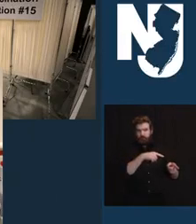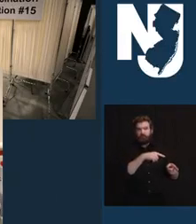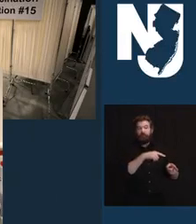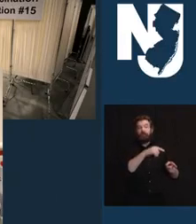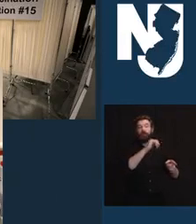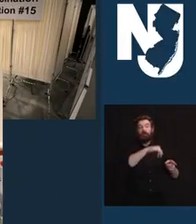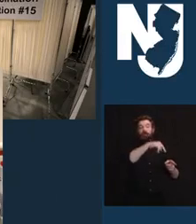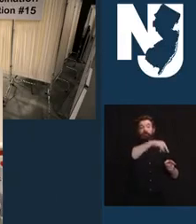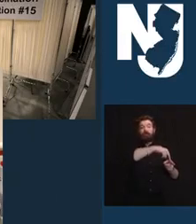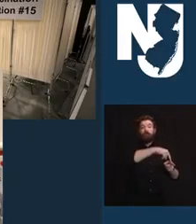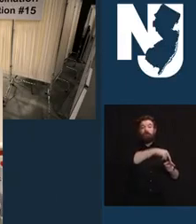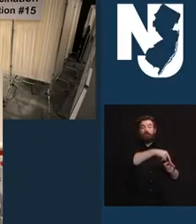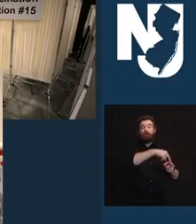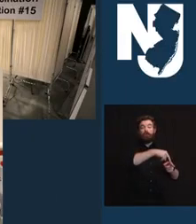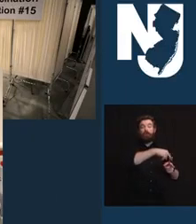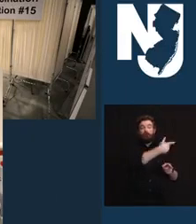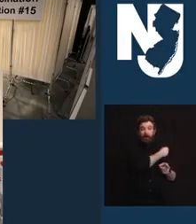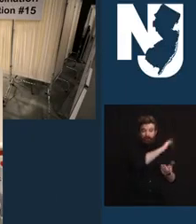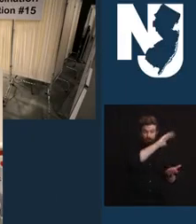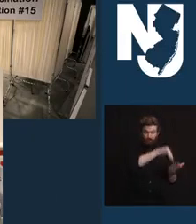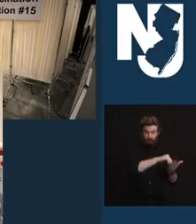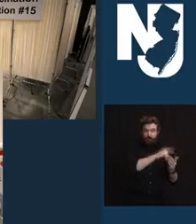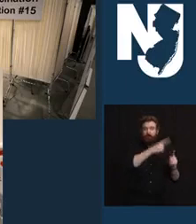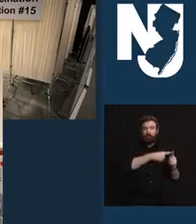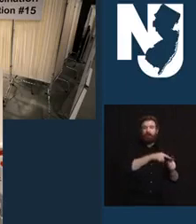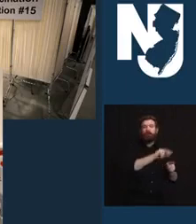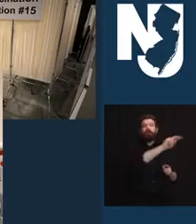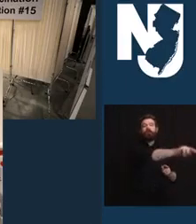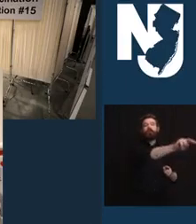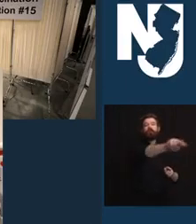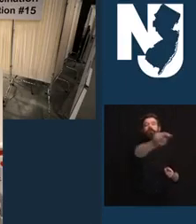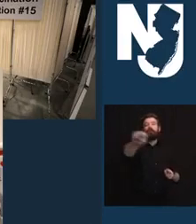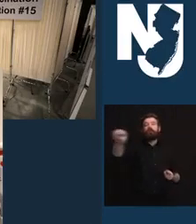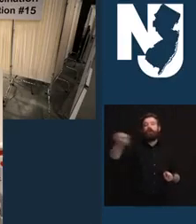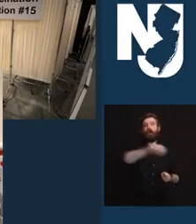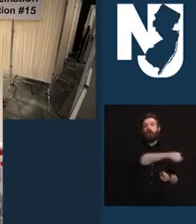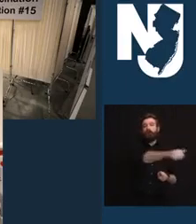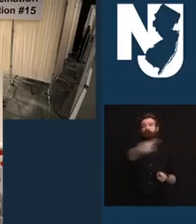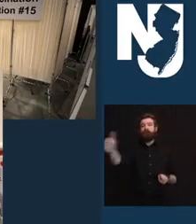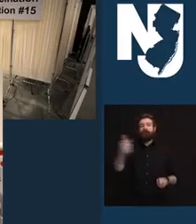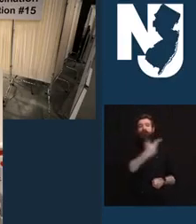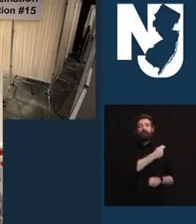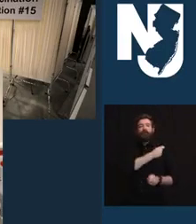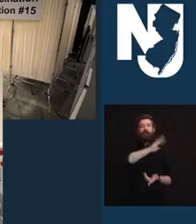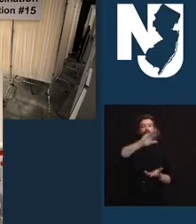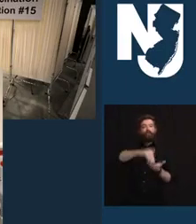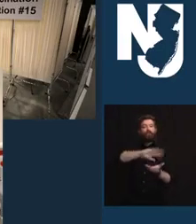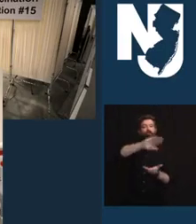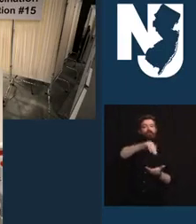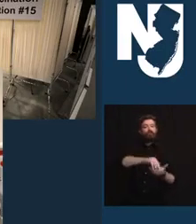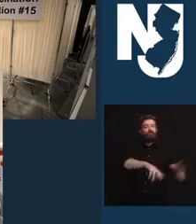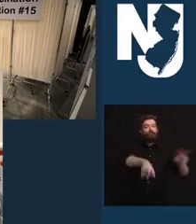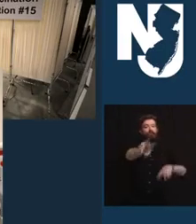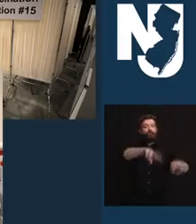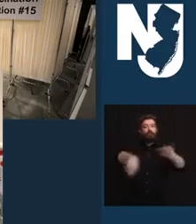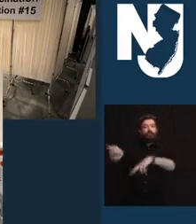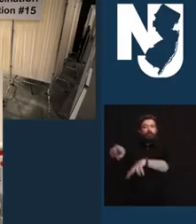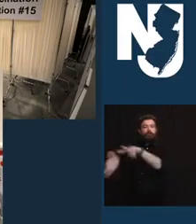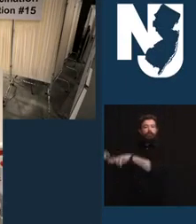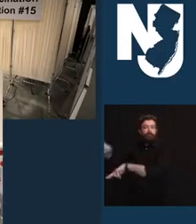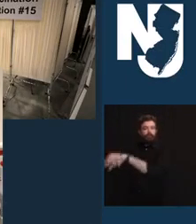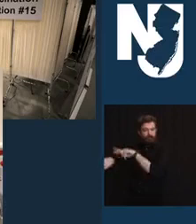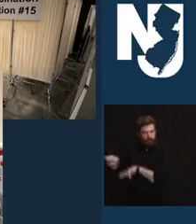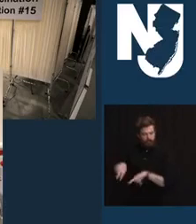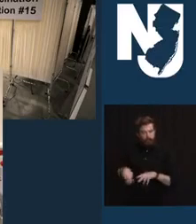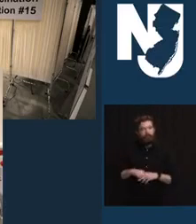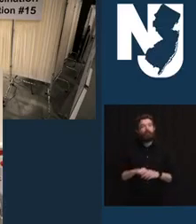want to thank all of the state, county, local, health, and other officials for everything they did to get this open and who joined us, notably